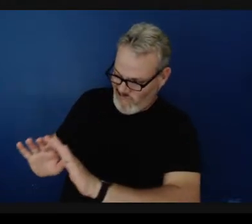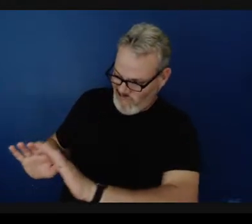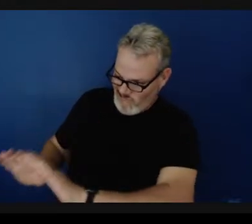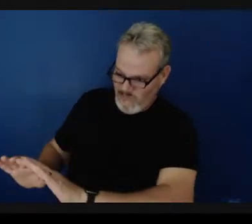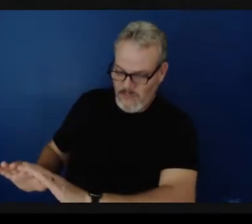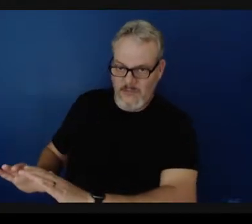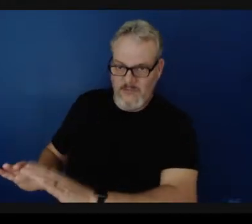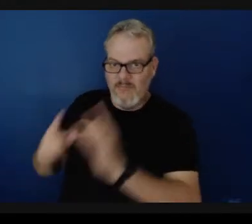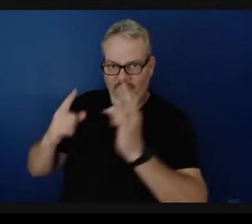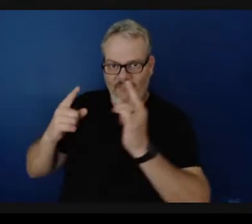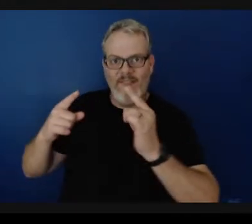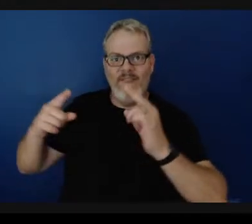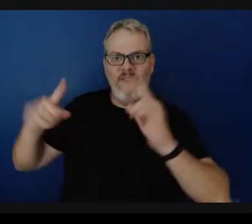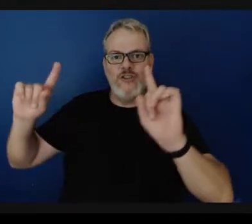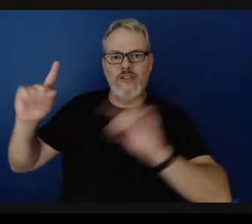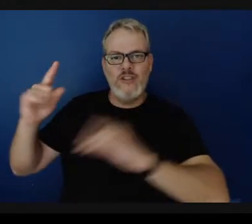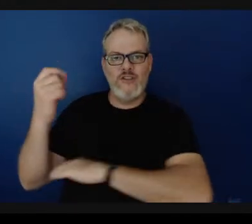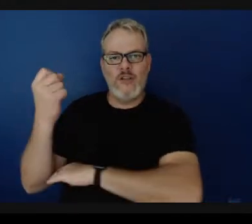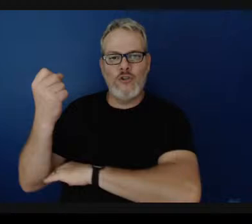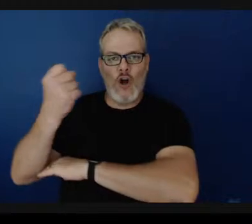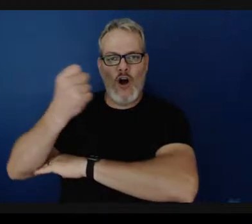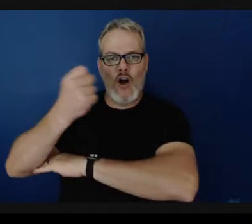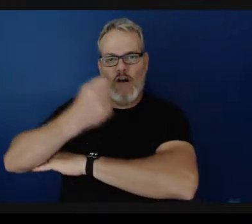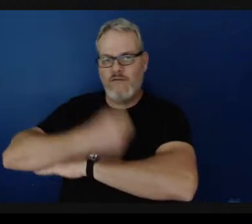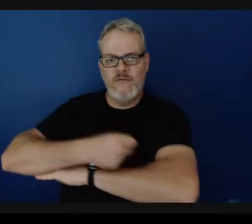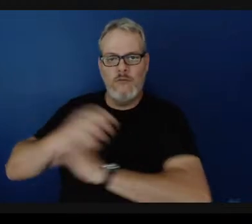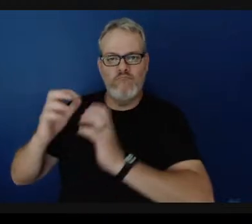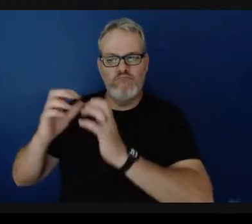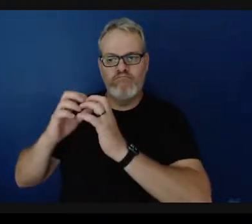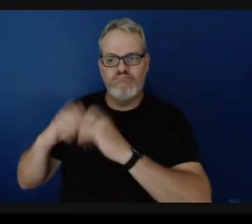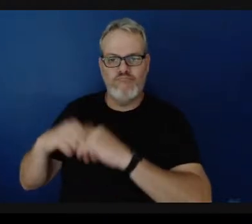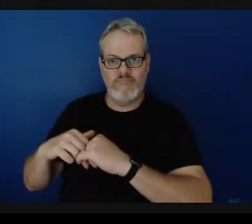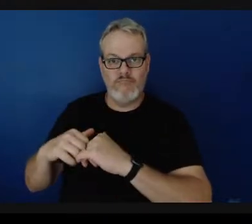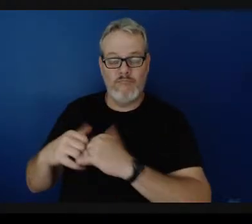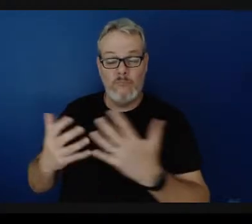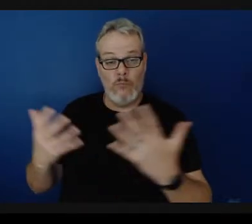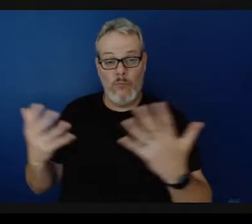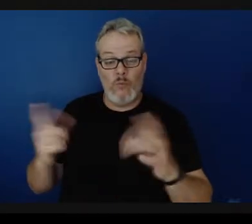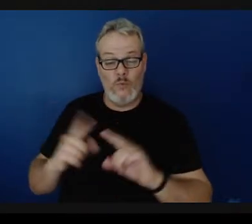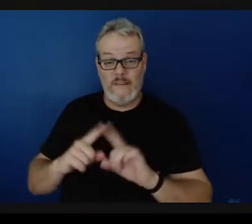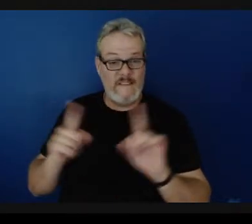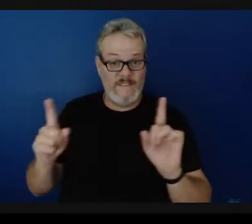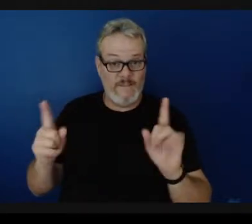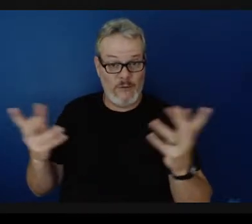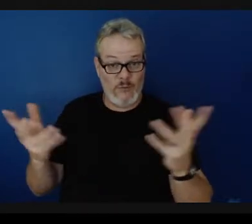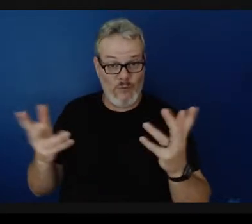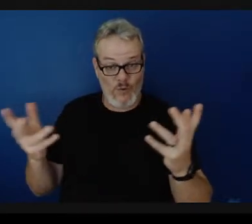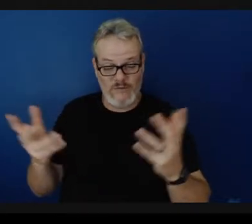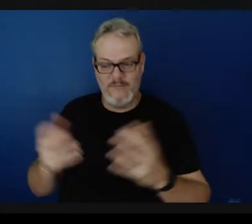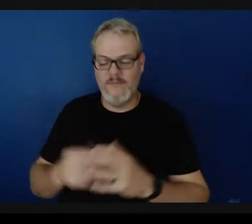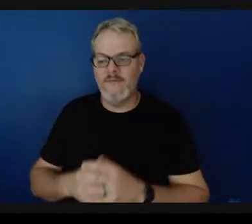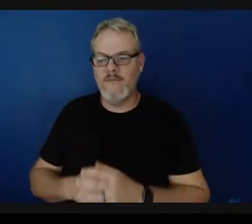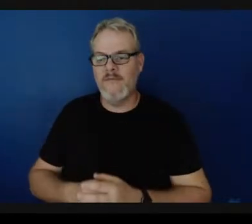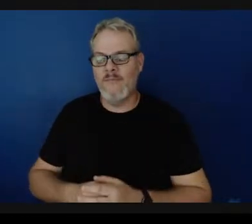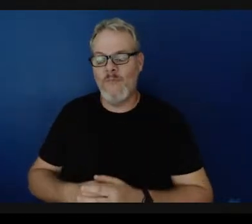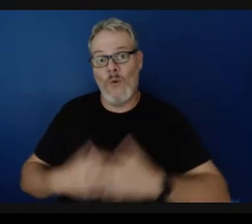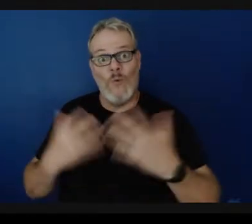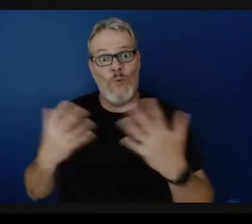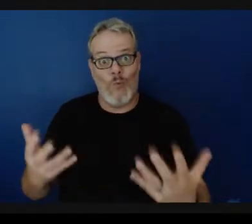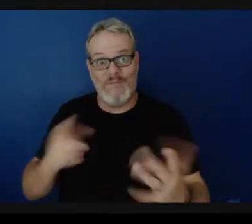way off. And what makes this different from any other shut off of Kilauea? Well, the answer there is that it restarted